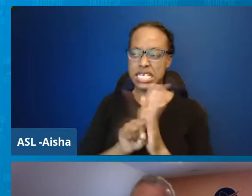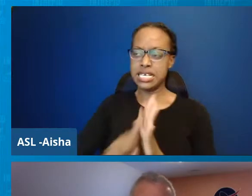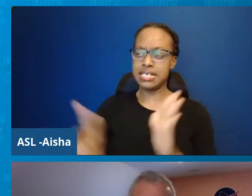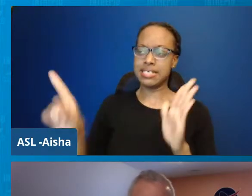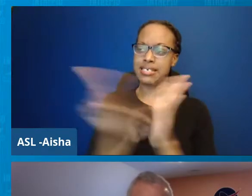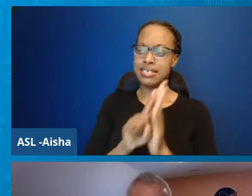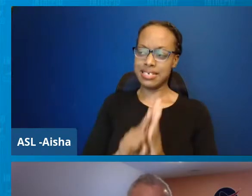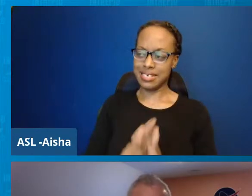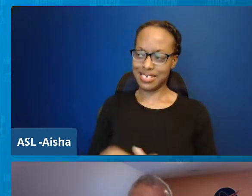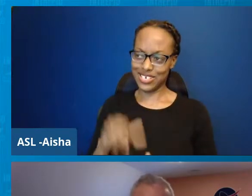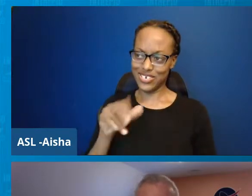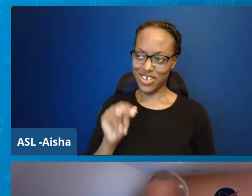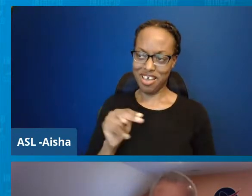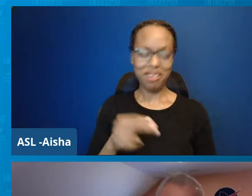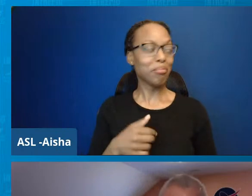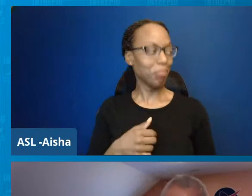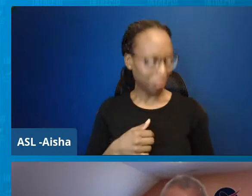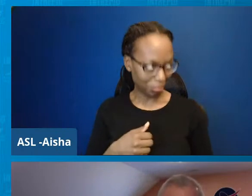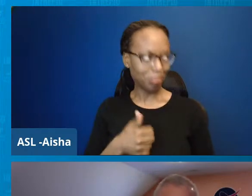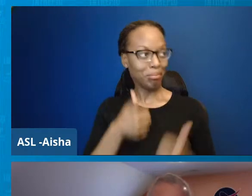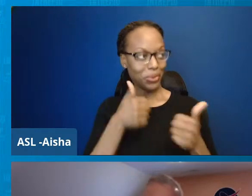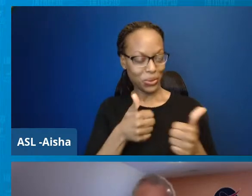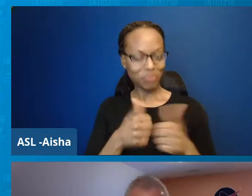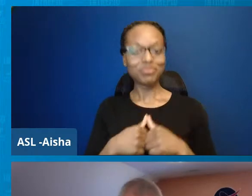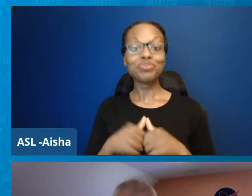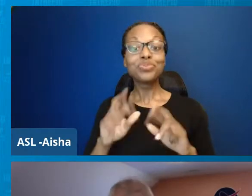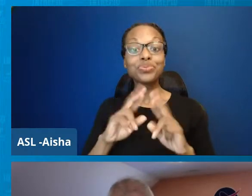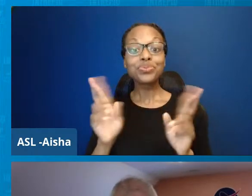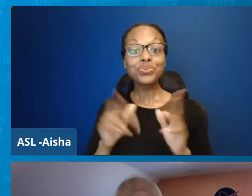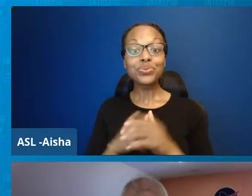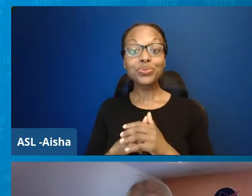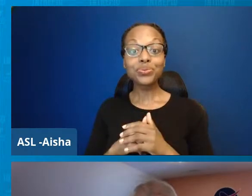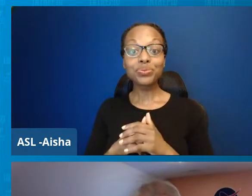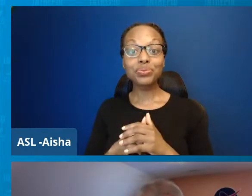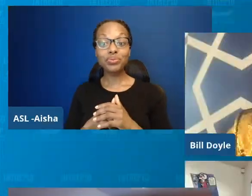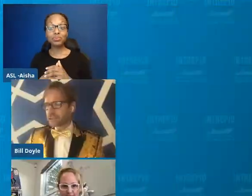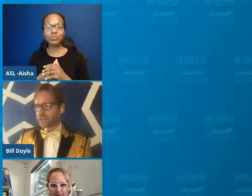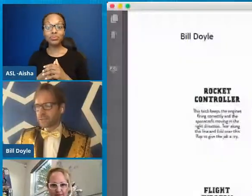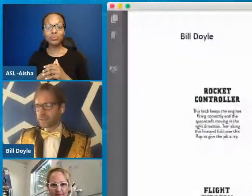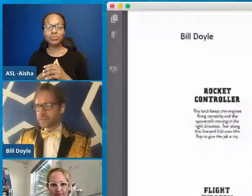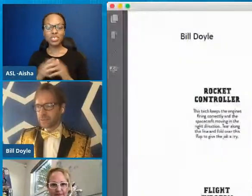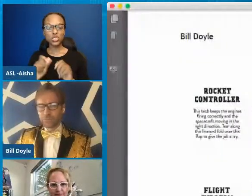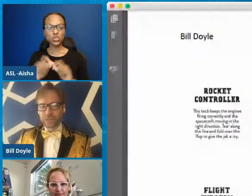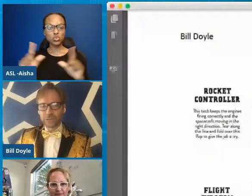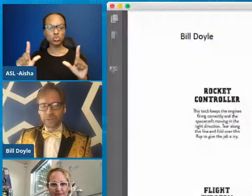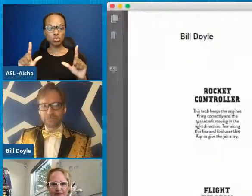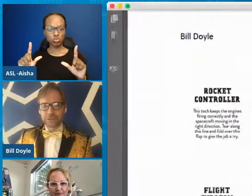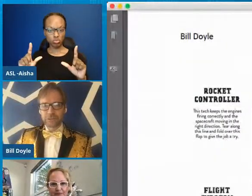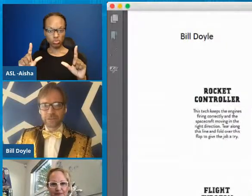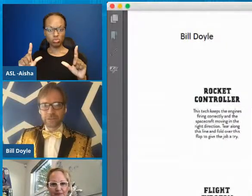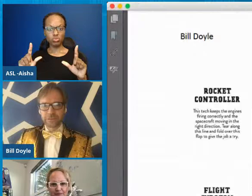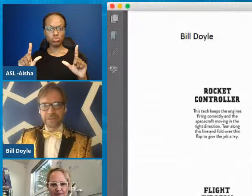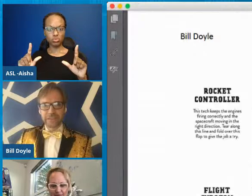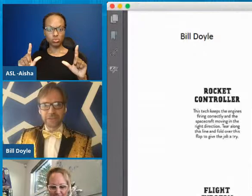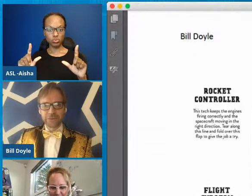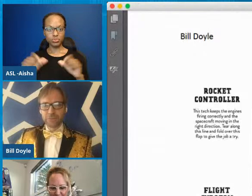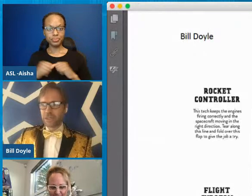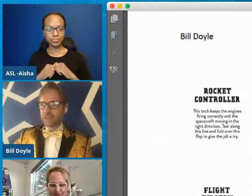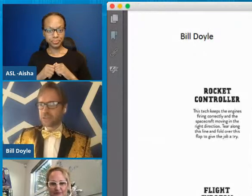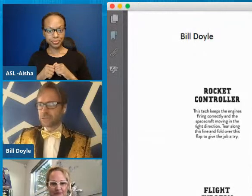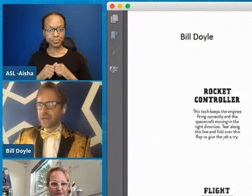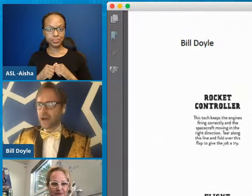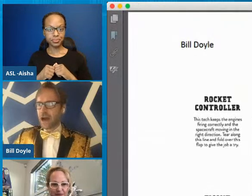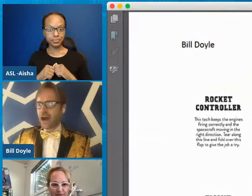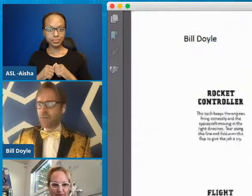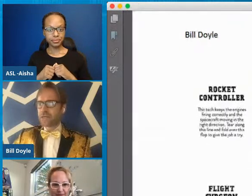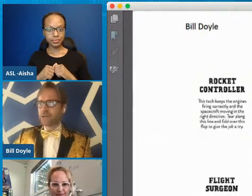right. So good. All right. So listen, here we go. We're going to start. If you could go ahead and share that other screen that says Bill Doyle screen. Thank you very